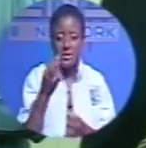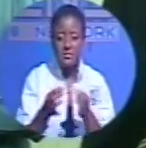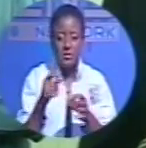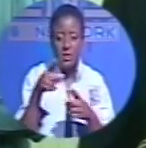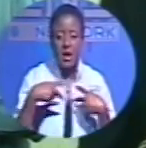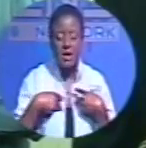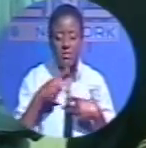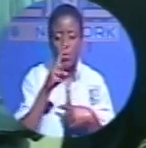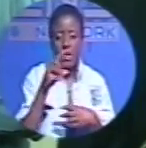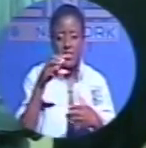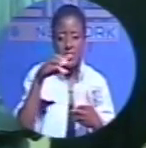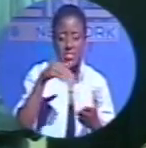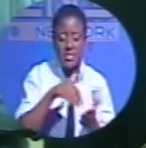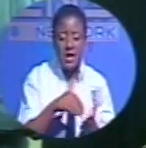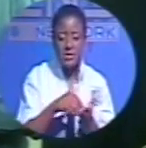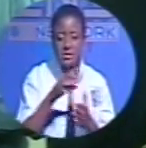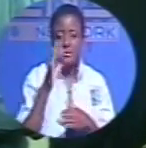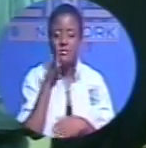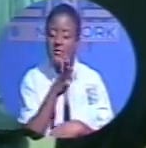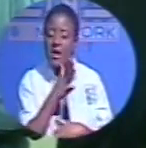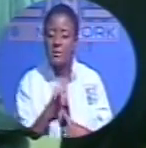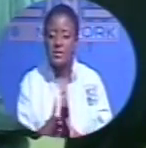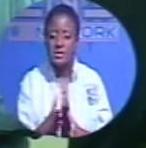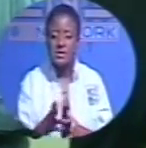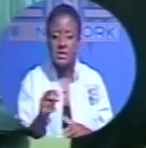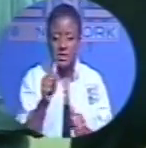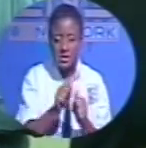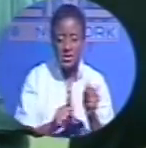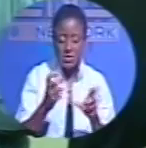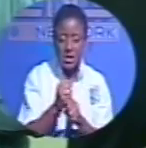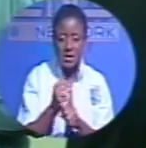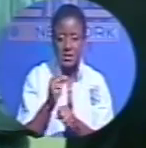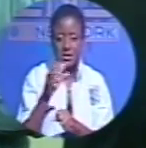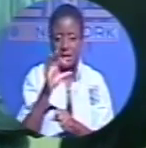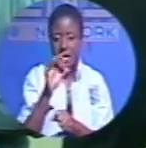each get $9,000, you talk about $9 million.